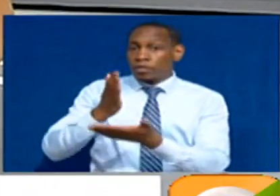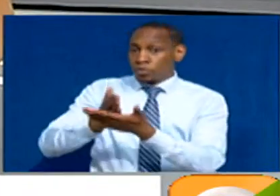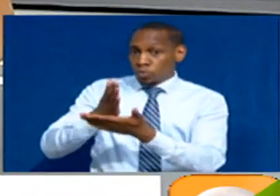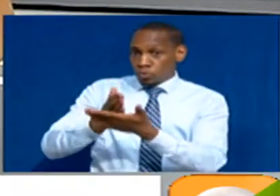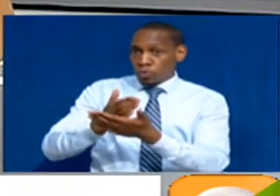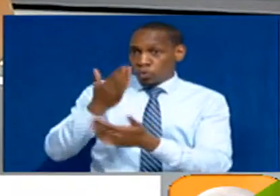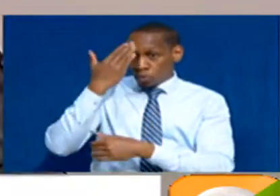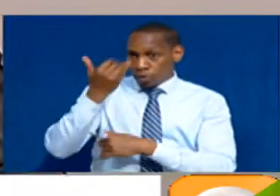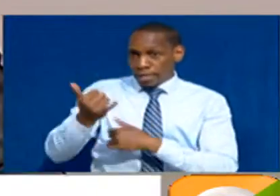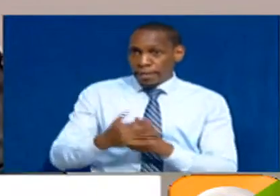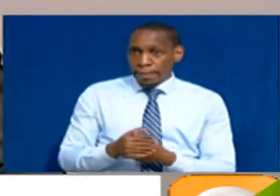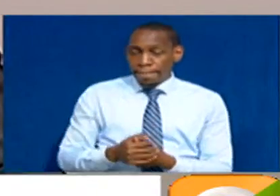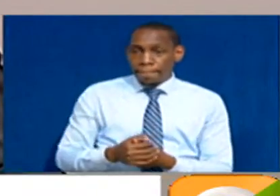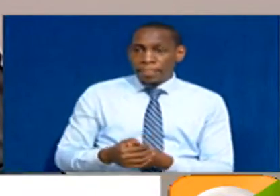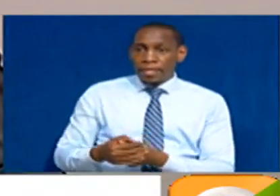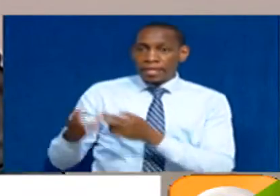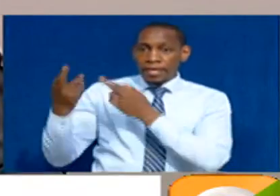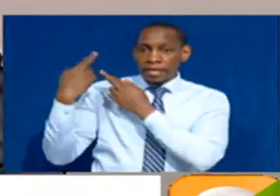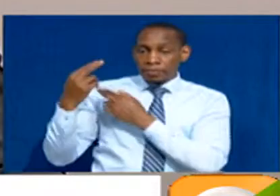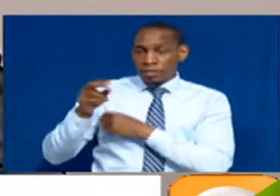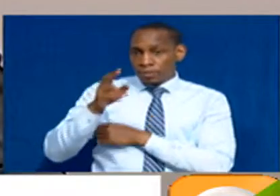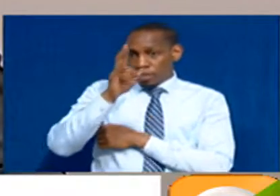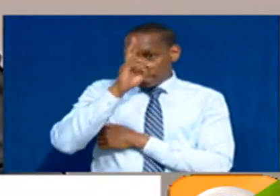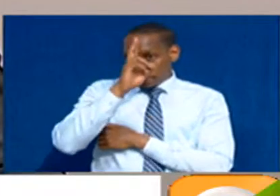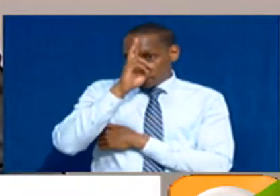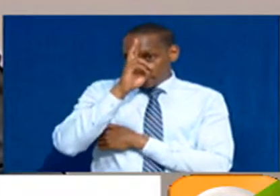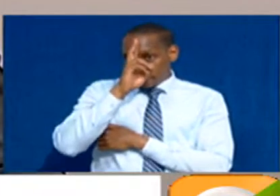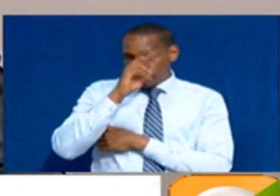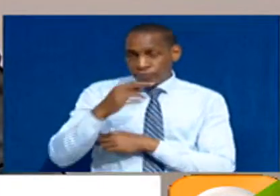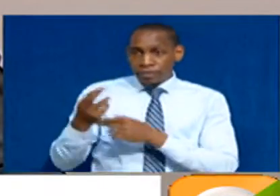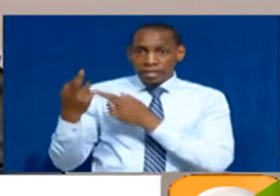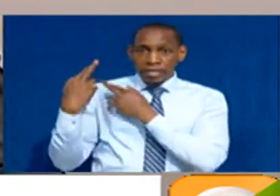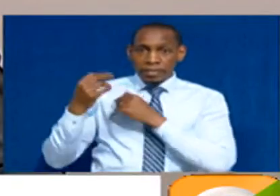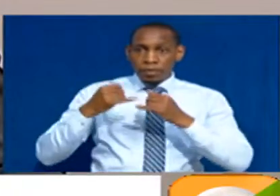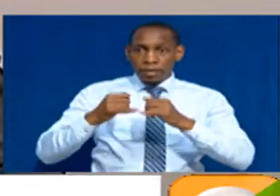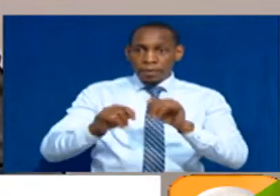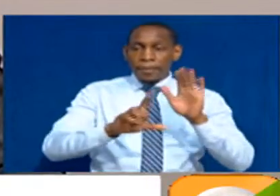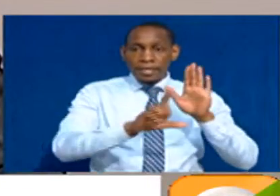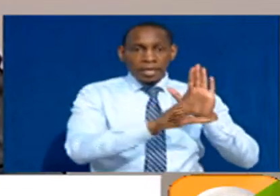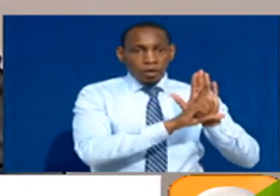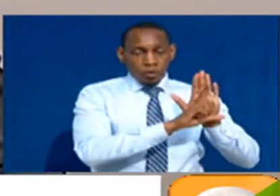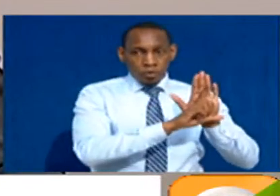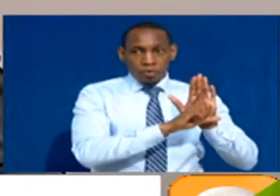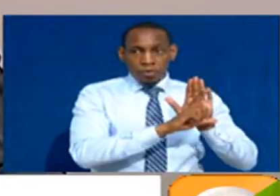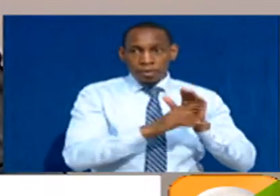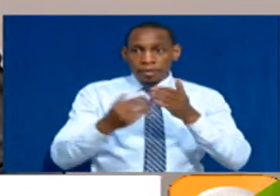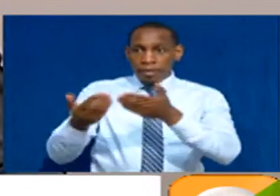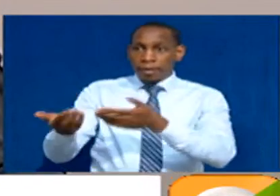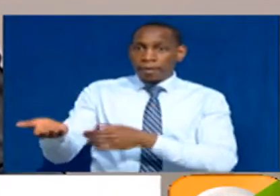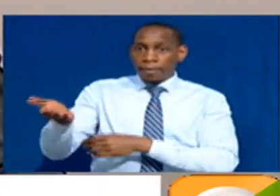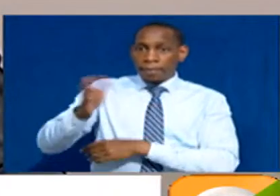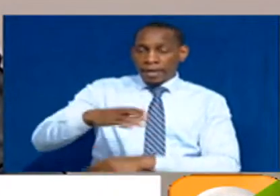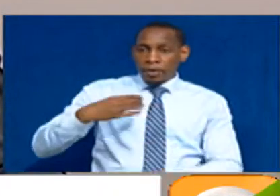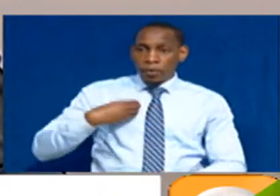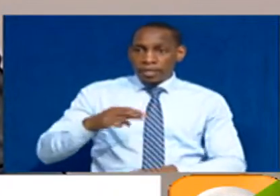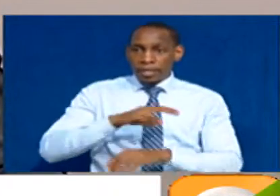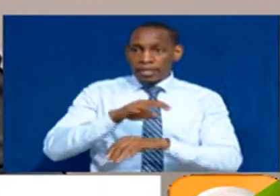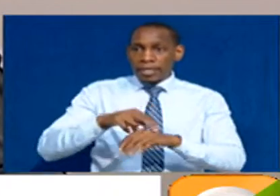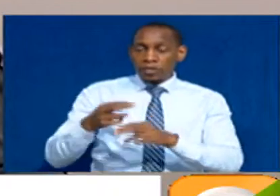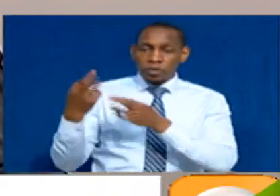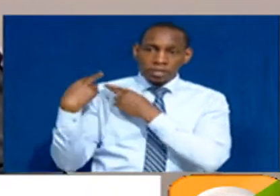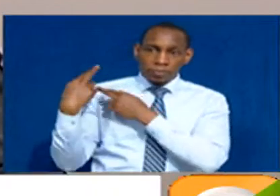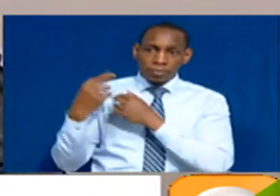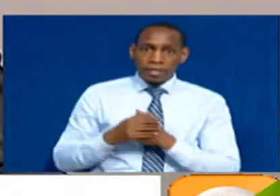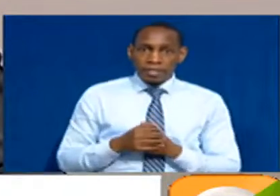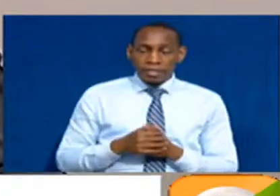Exactly, because the duty of policing, the duty of implementing laws that bring back wealth, is actually a national